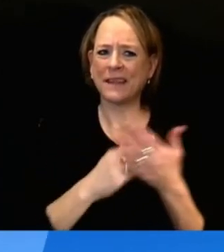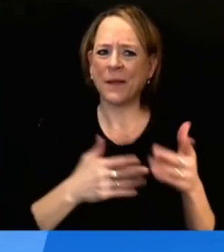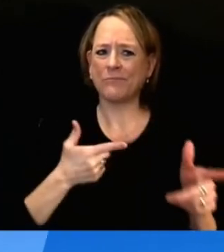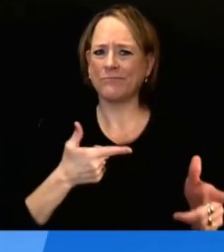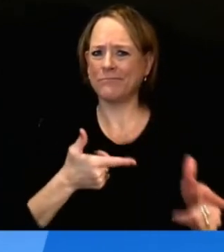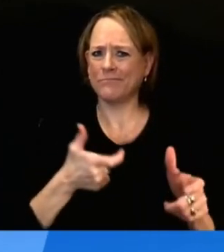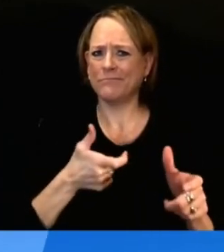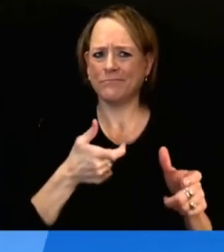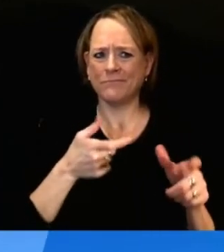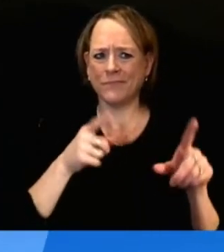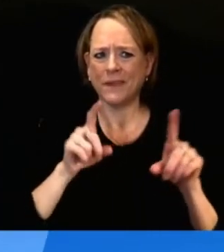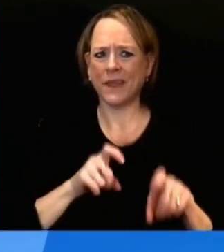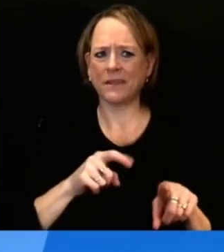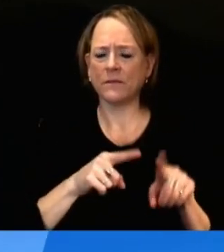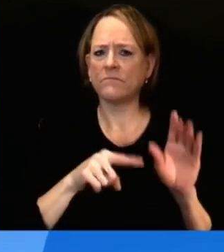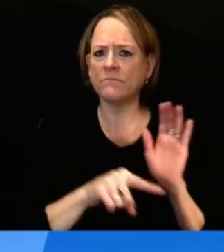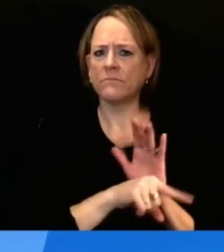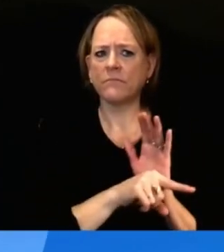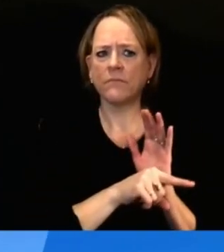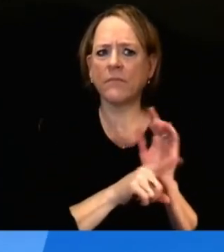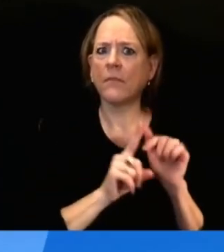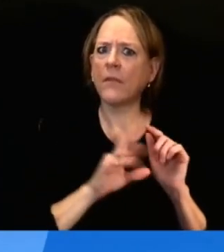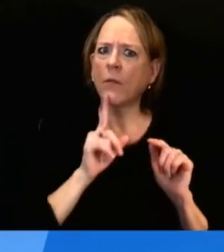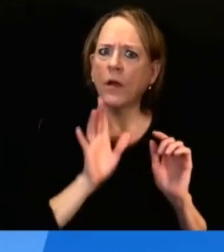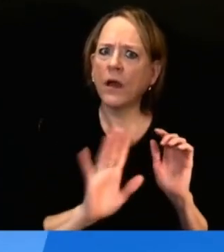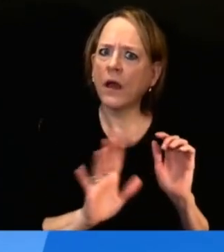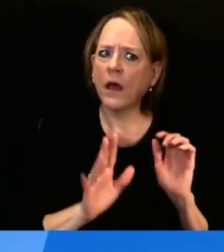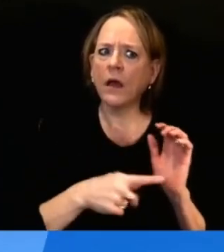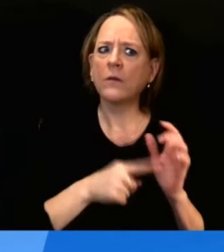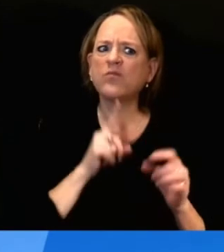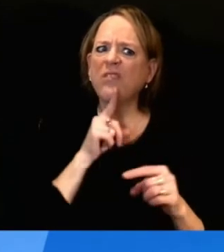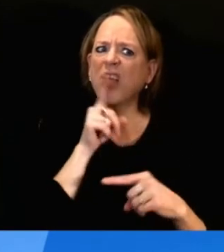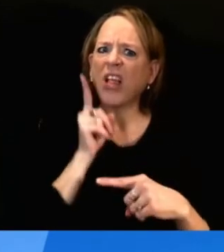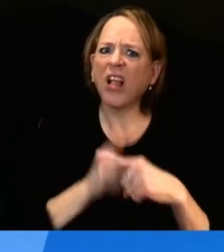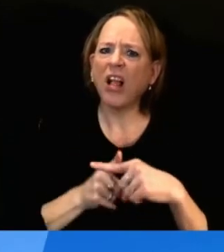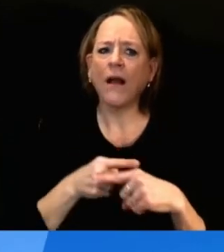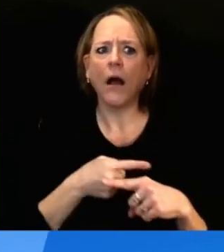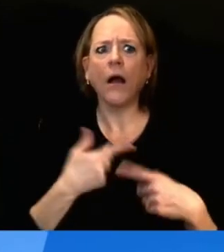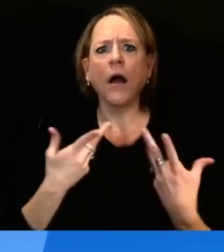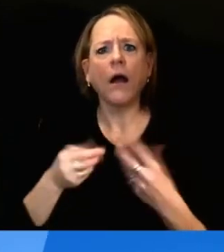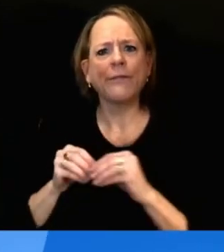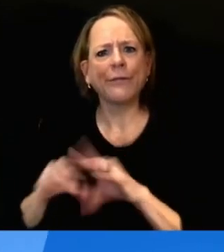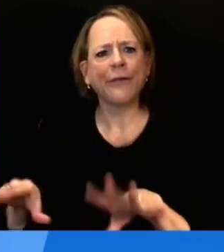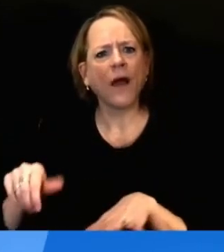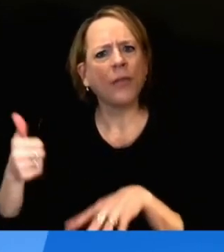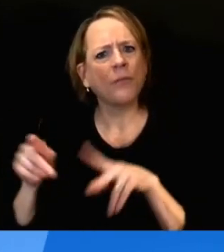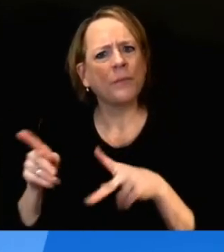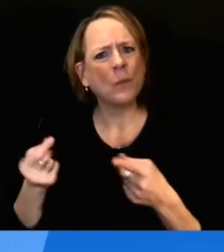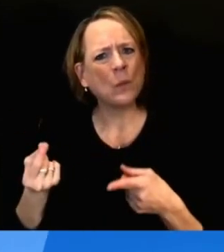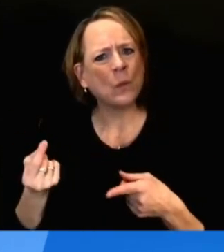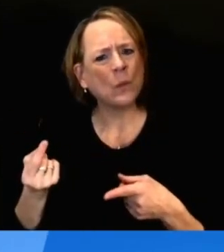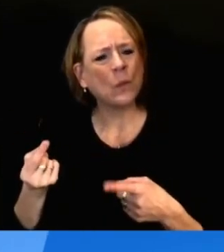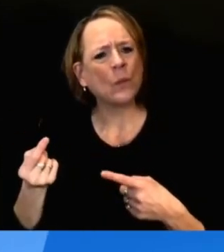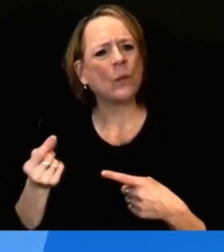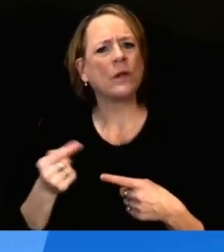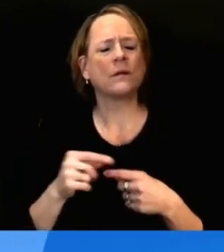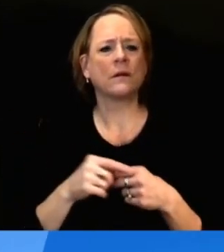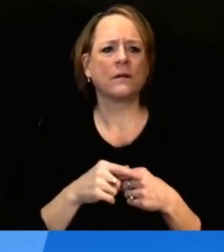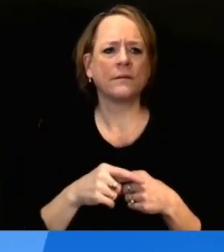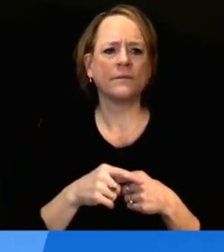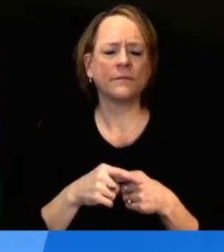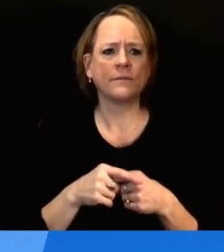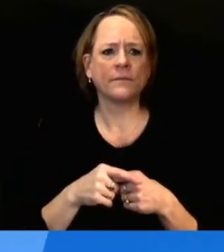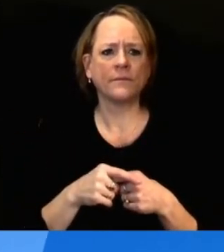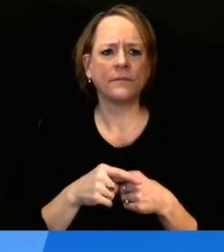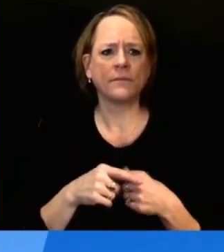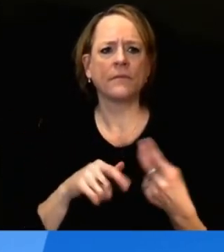And on that note, there was an alternate care facility in 2020, 2021, and I was wondering if there's been